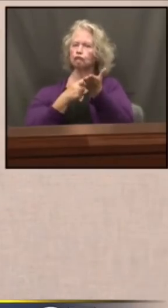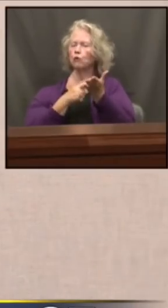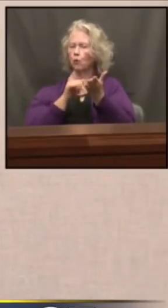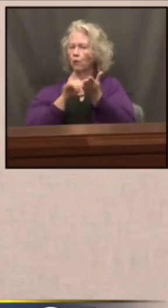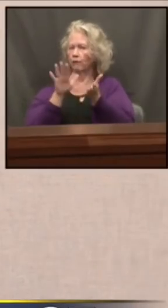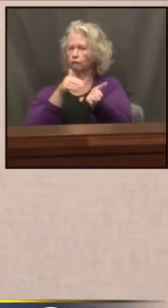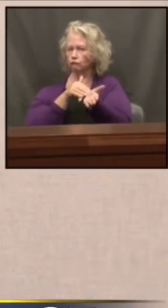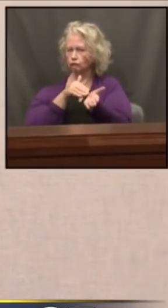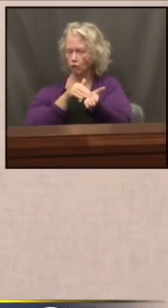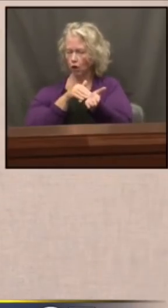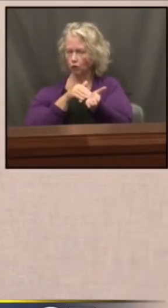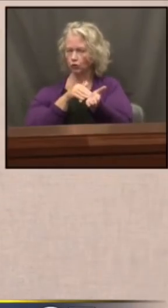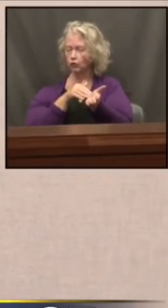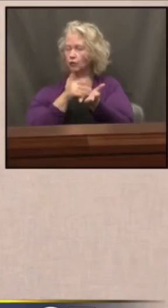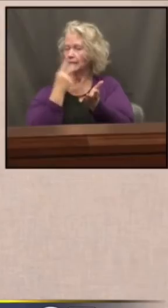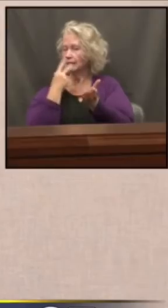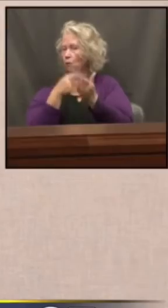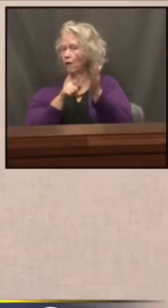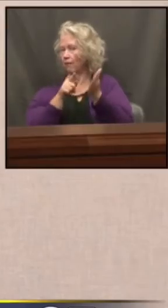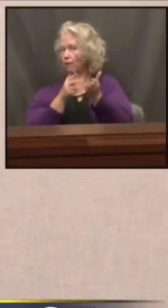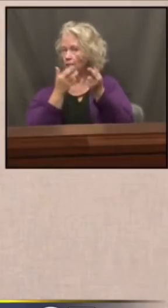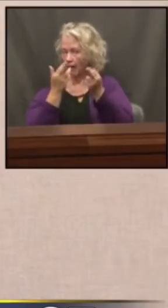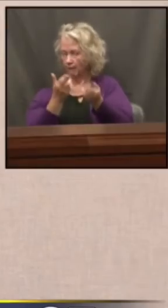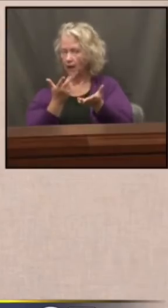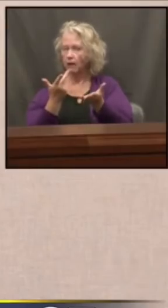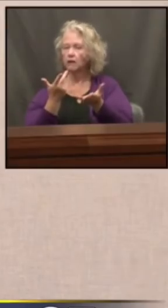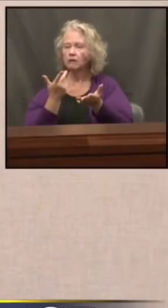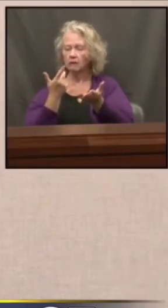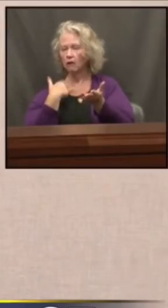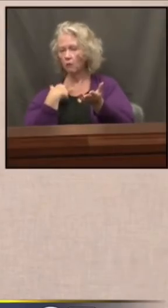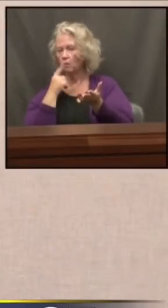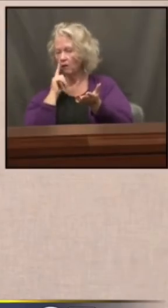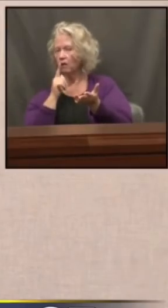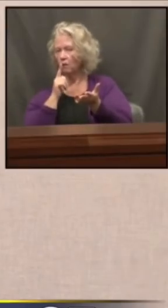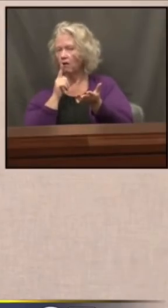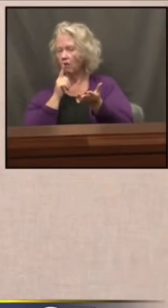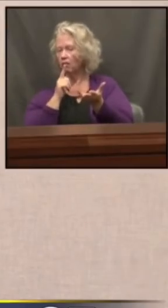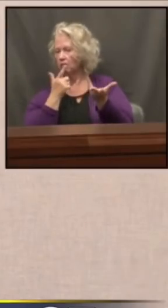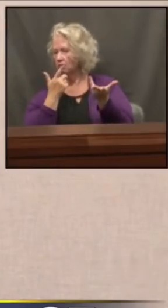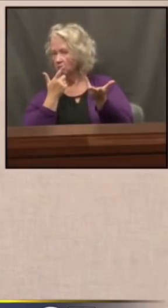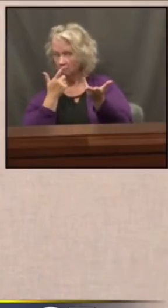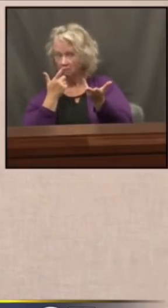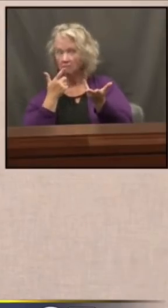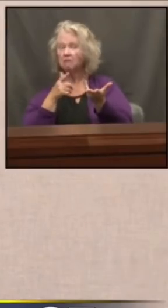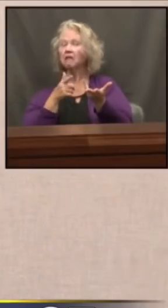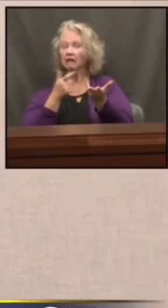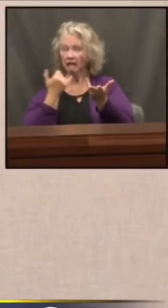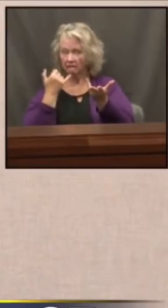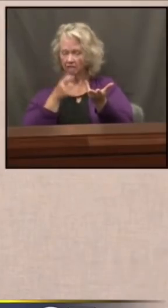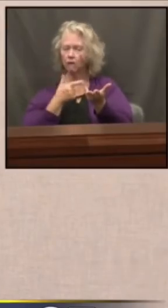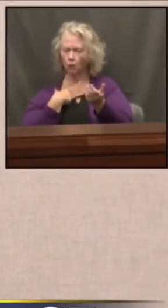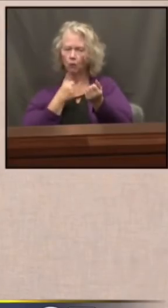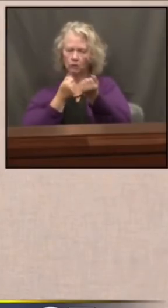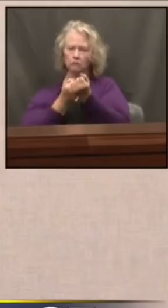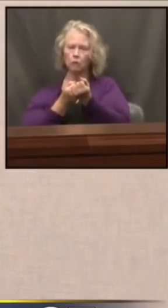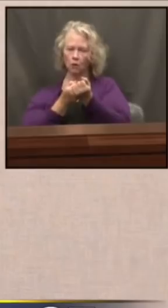recommendations that come out, we will certainly recommend people to go and get a booster shot accordingly.